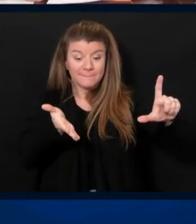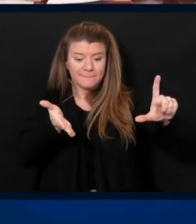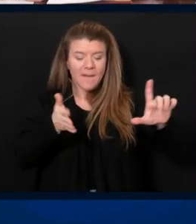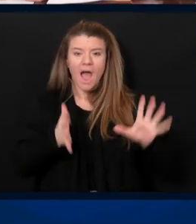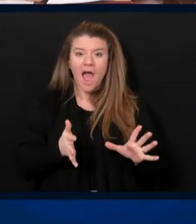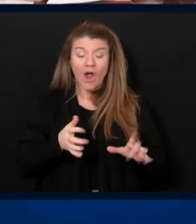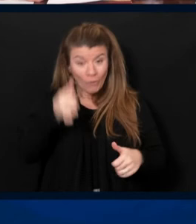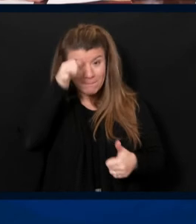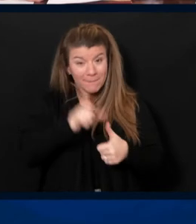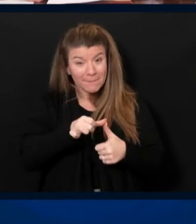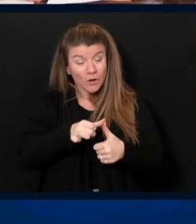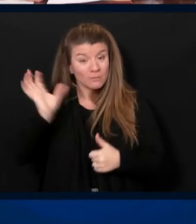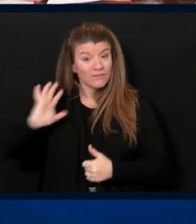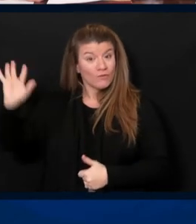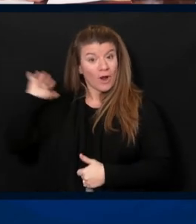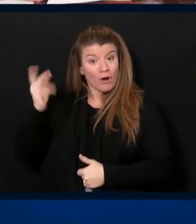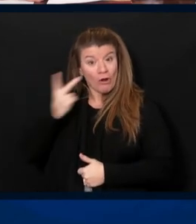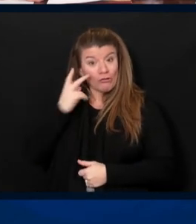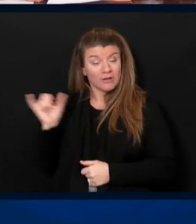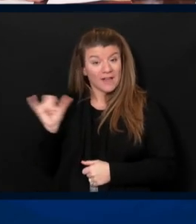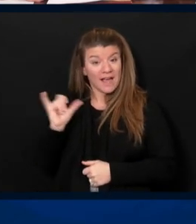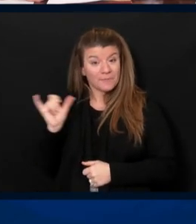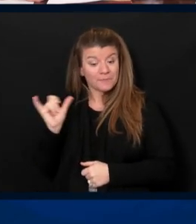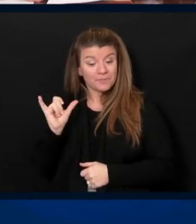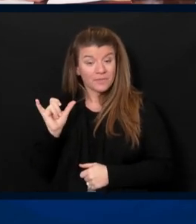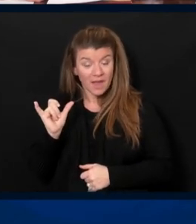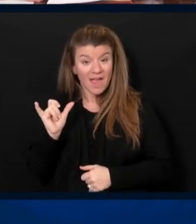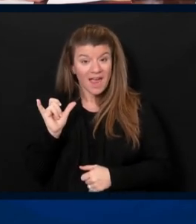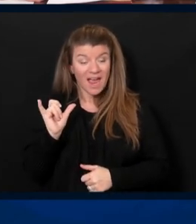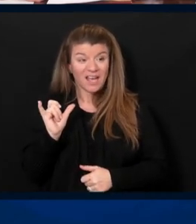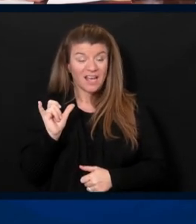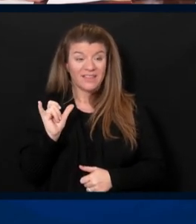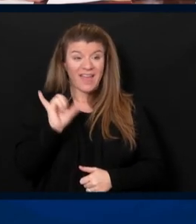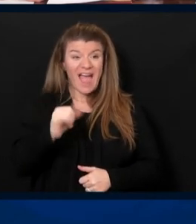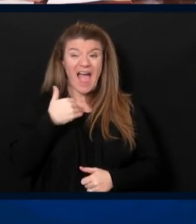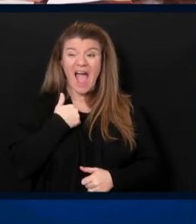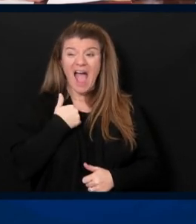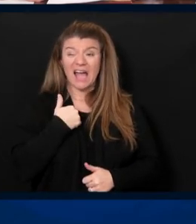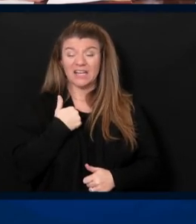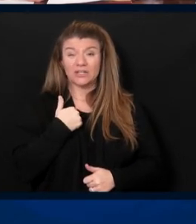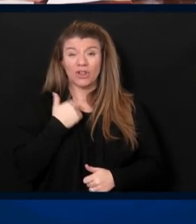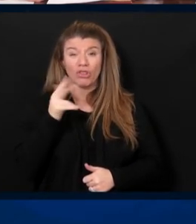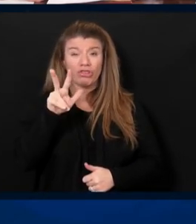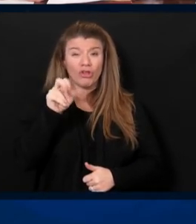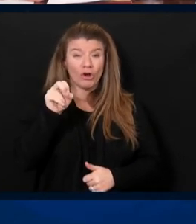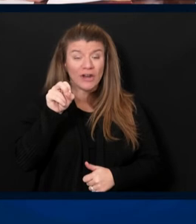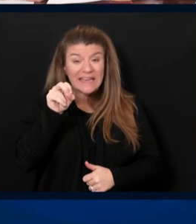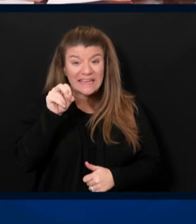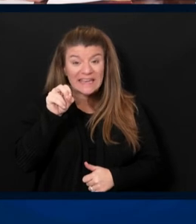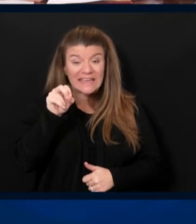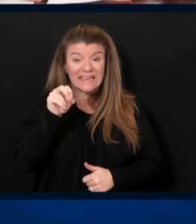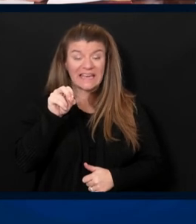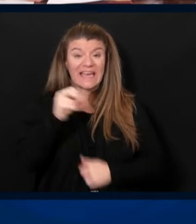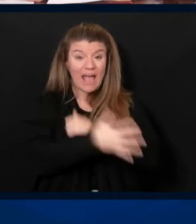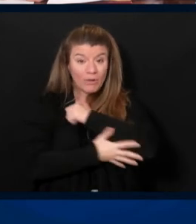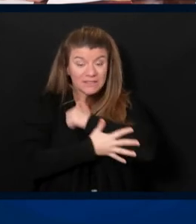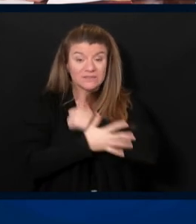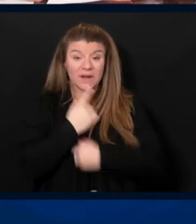our map was at one time. Our map at one time, I think, had right at 30 of our counties in